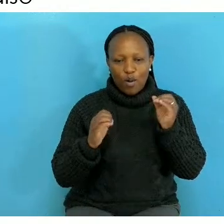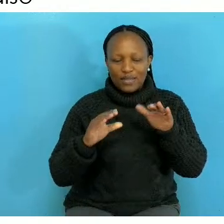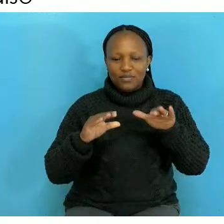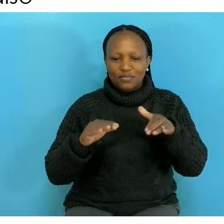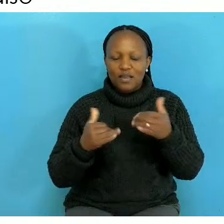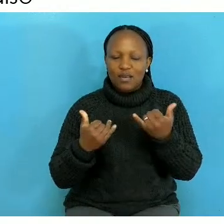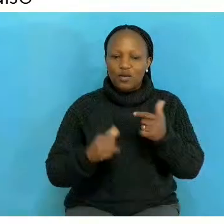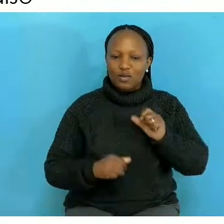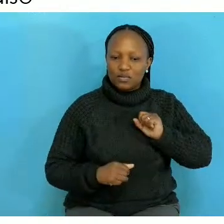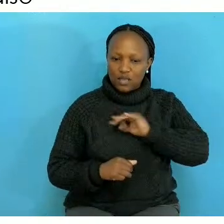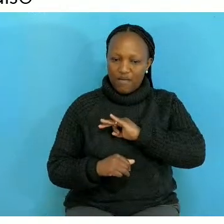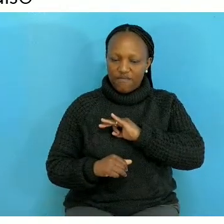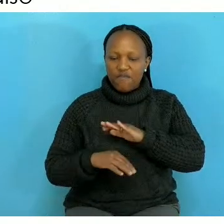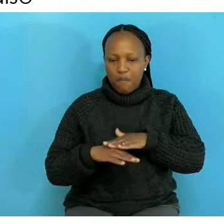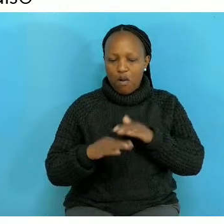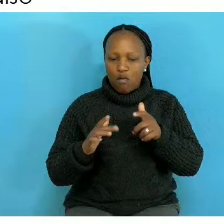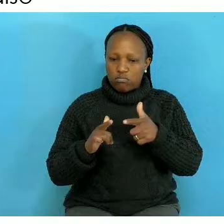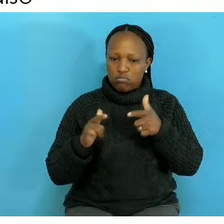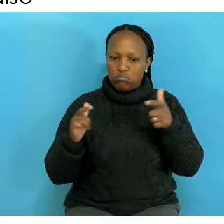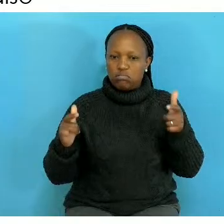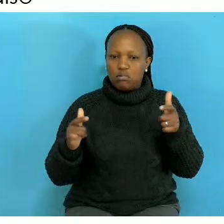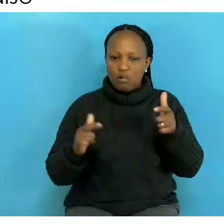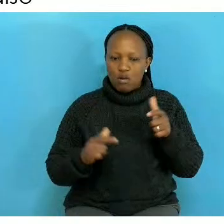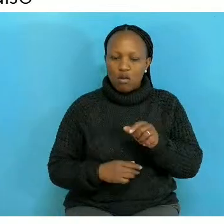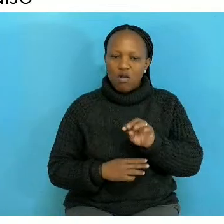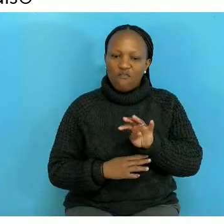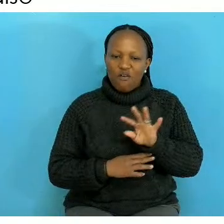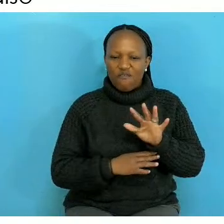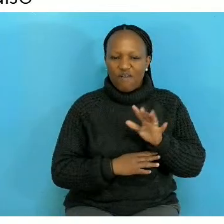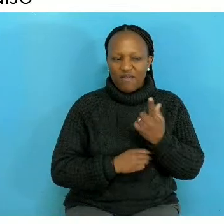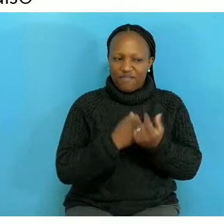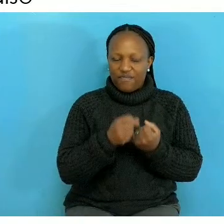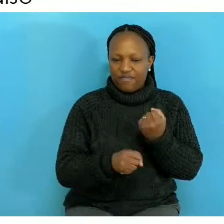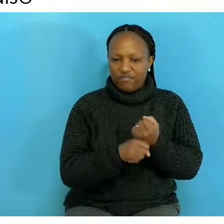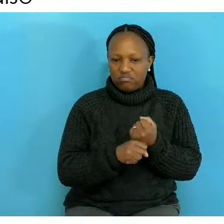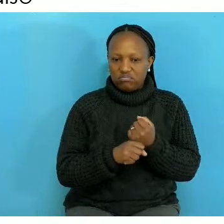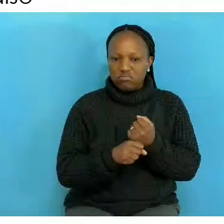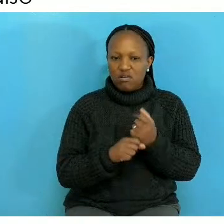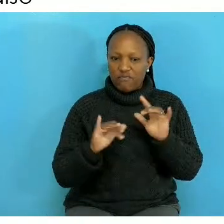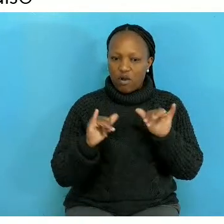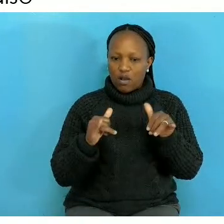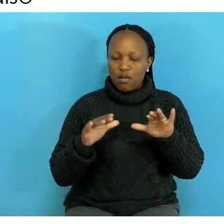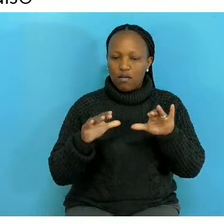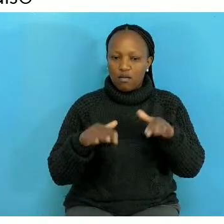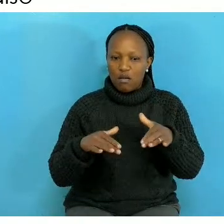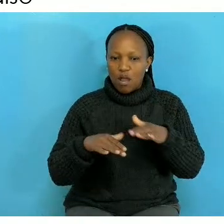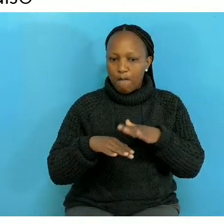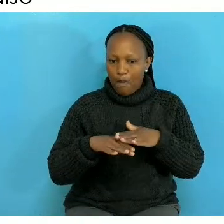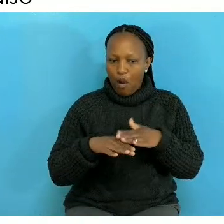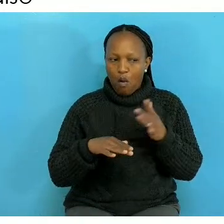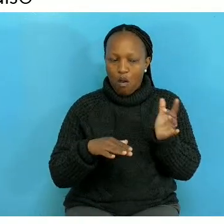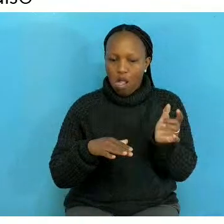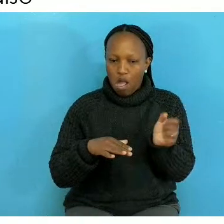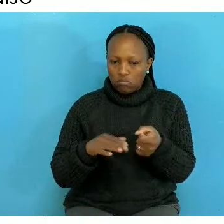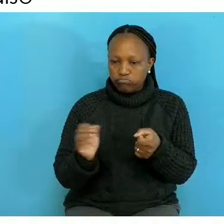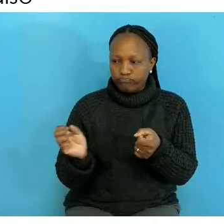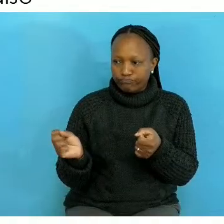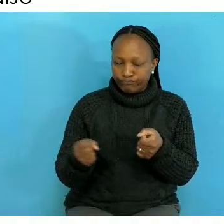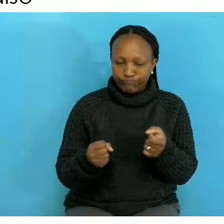growing. We're only 4 or 5 years old, so we have been on a recruitment drive,